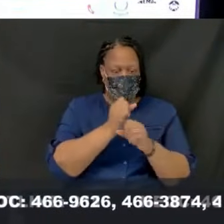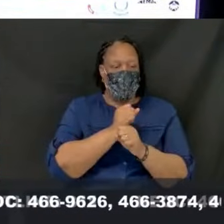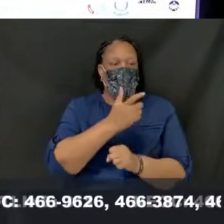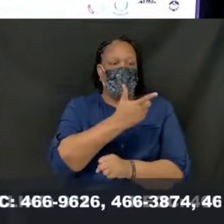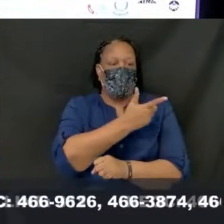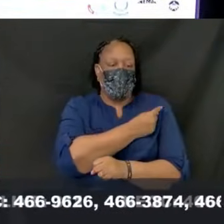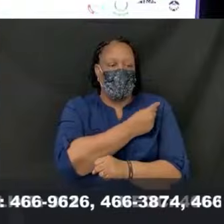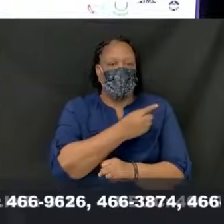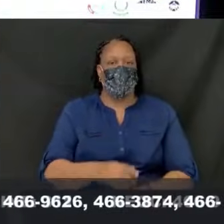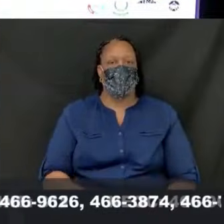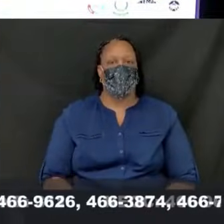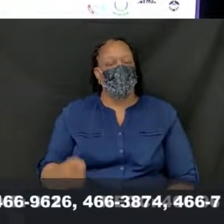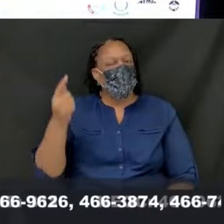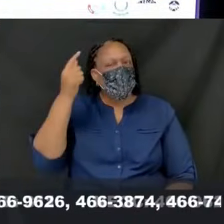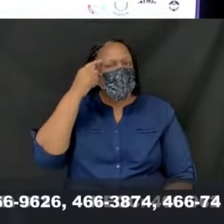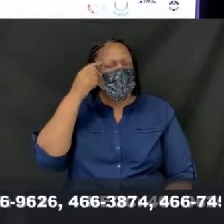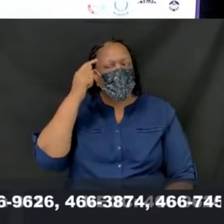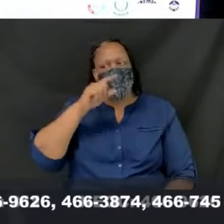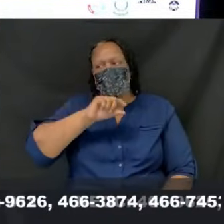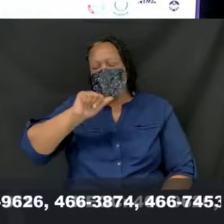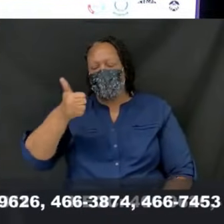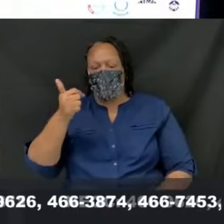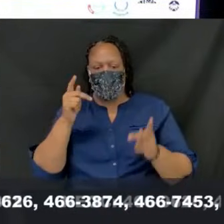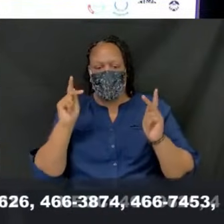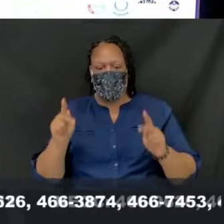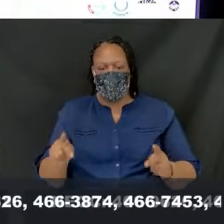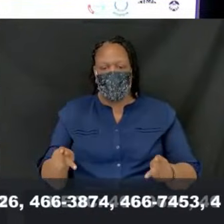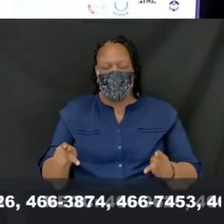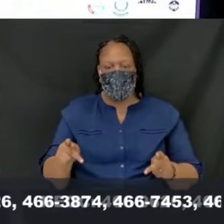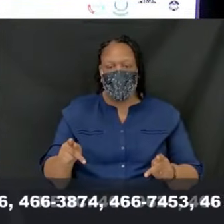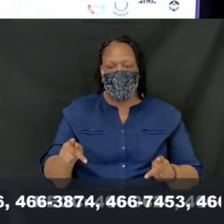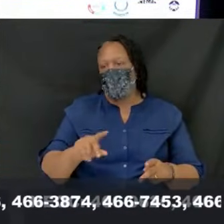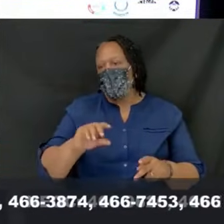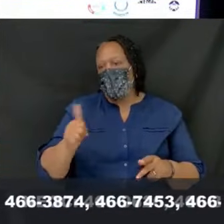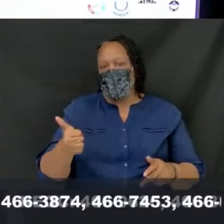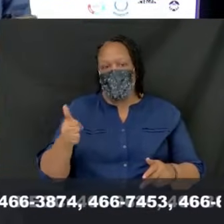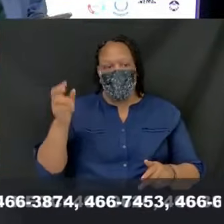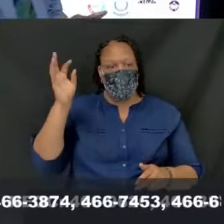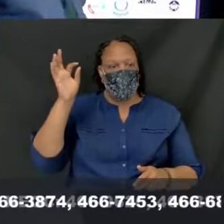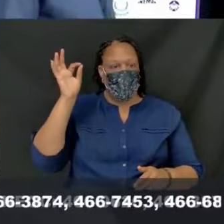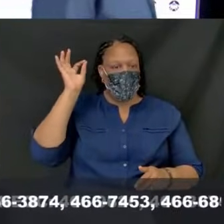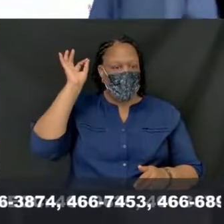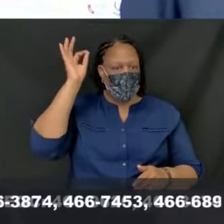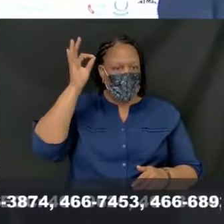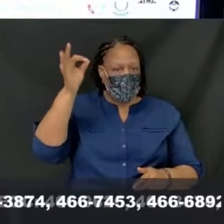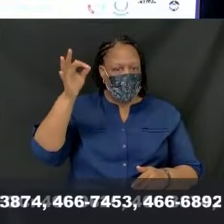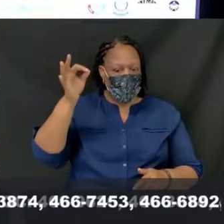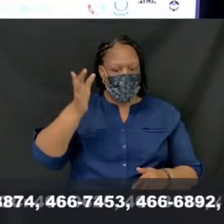private and confidential medical information?